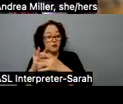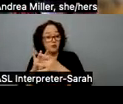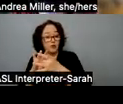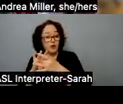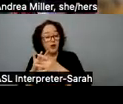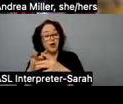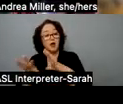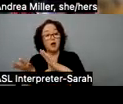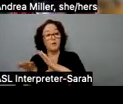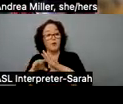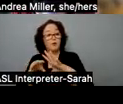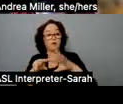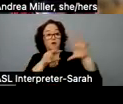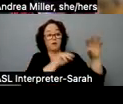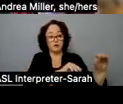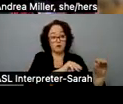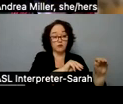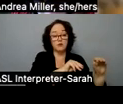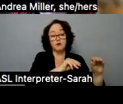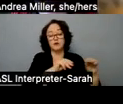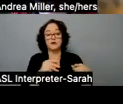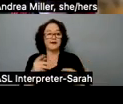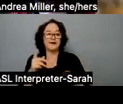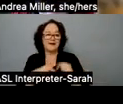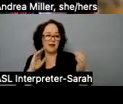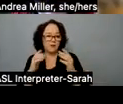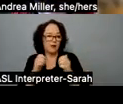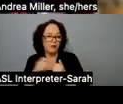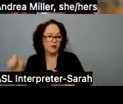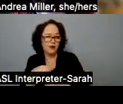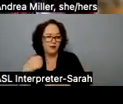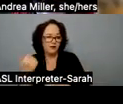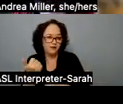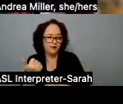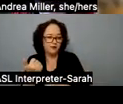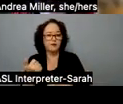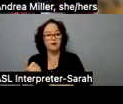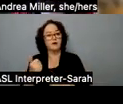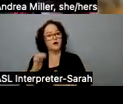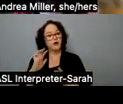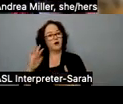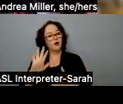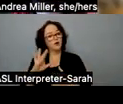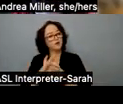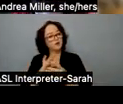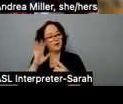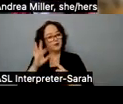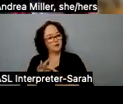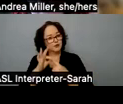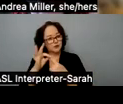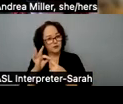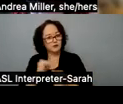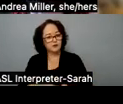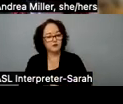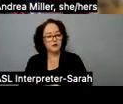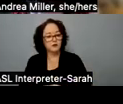have to stay a little longer. Yeah, everybody's story is unique. Exactly. And everybody's story is unique. And that's what we have